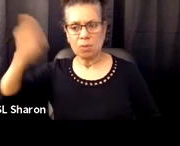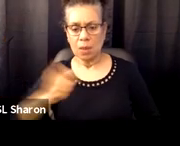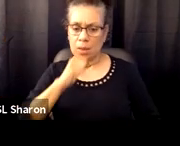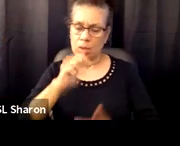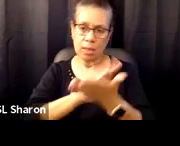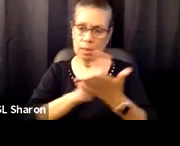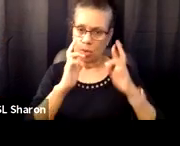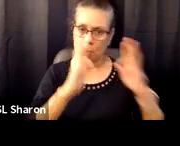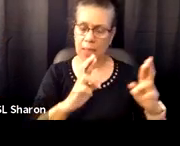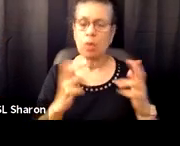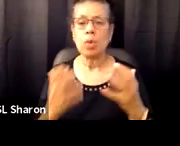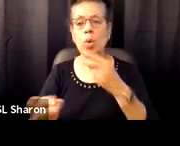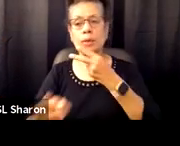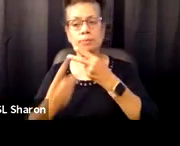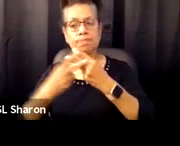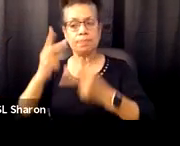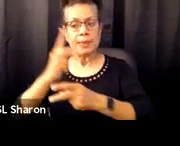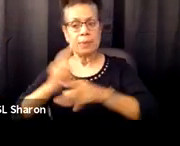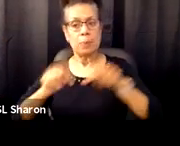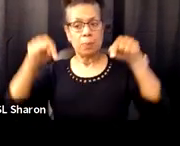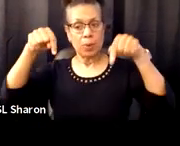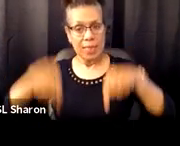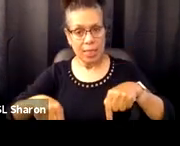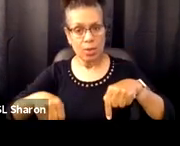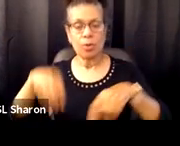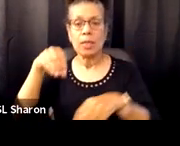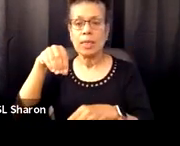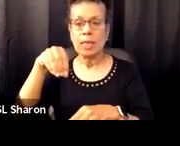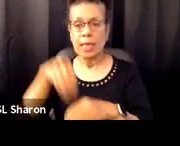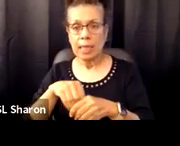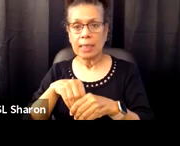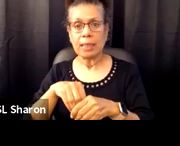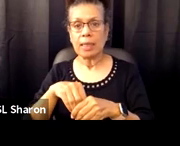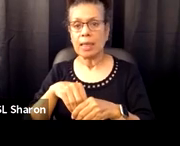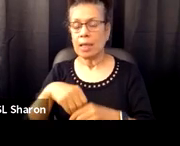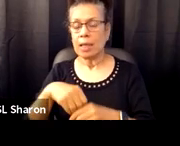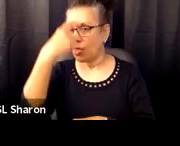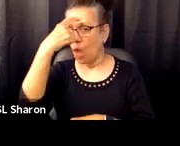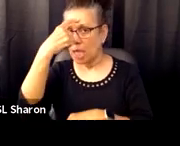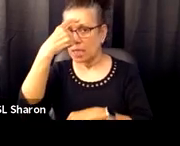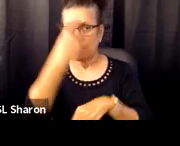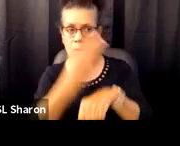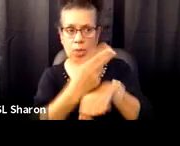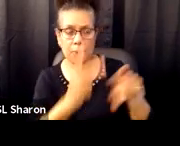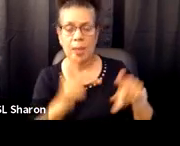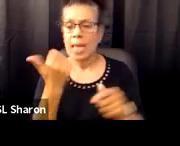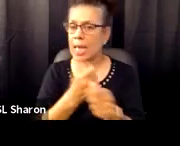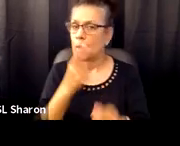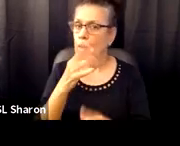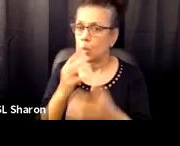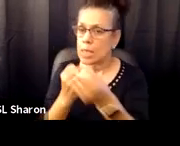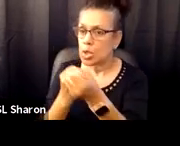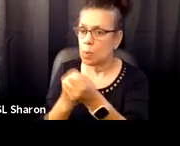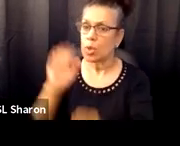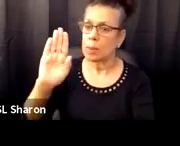people of haiti here and abroad in our thoughts and support is available for anyone within our bps community who needs it